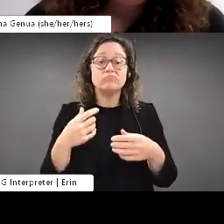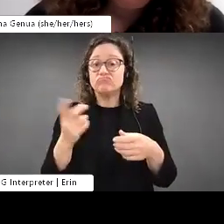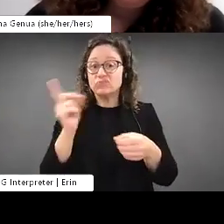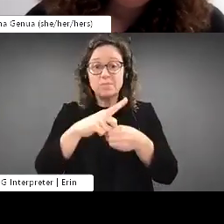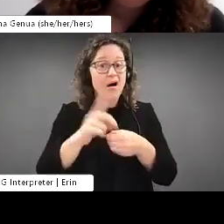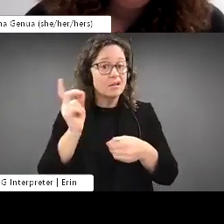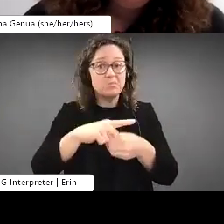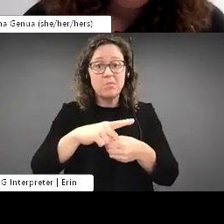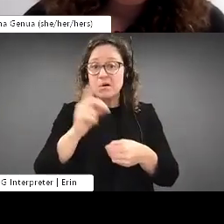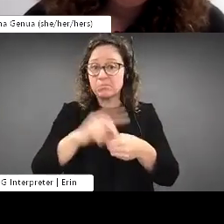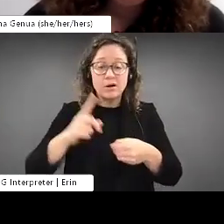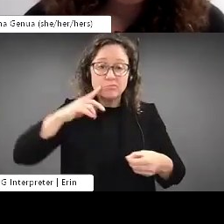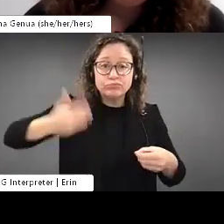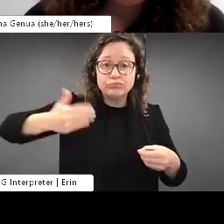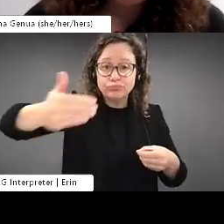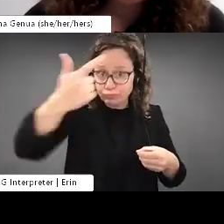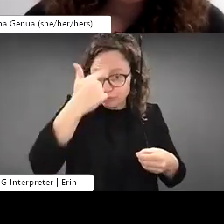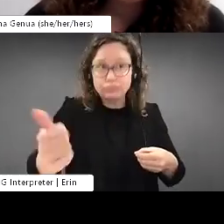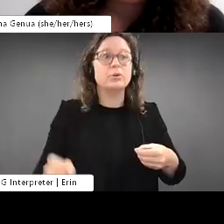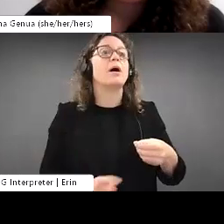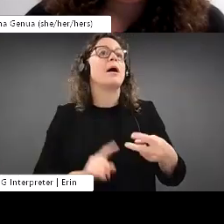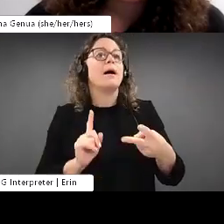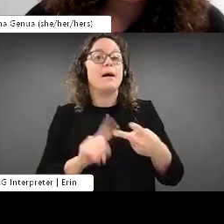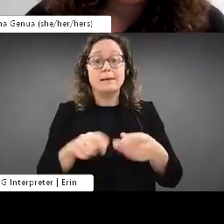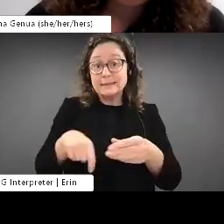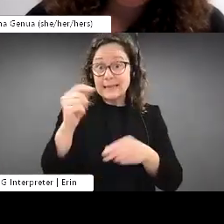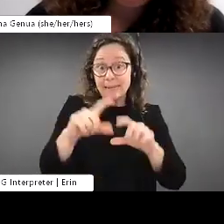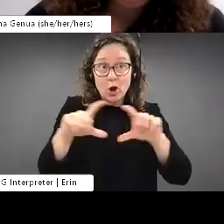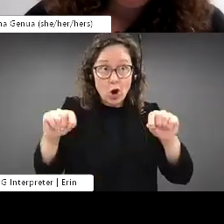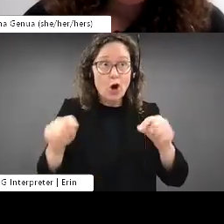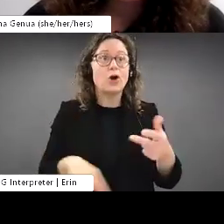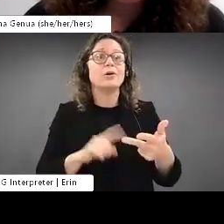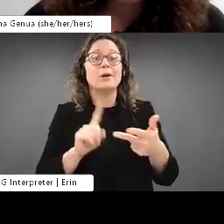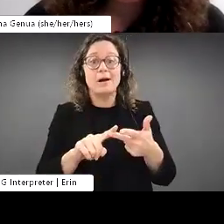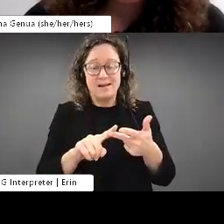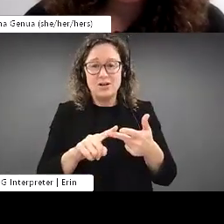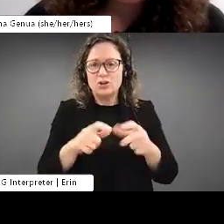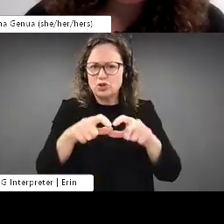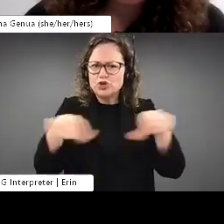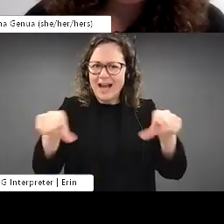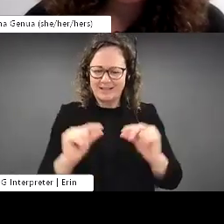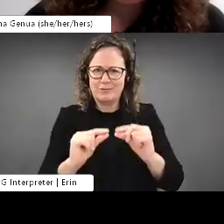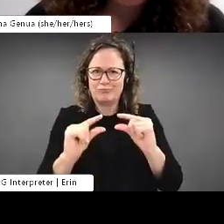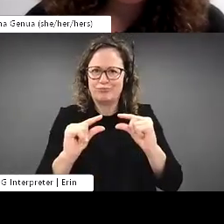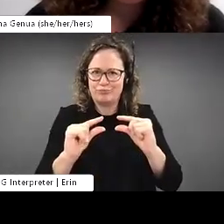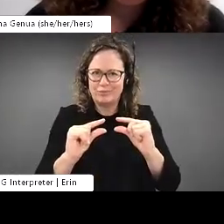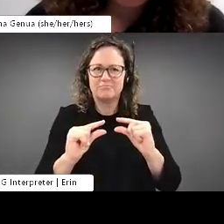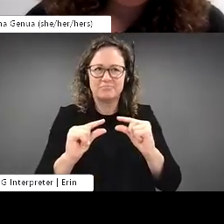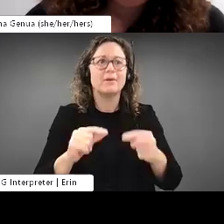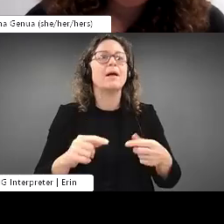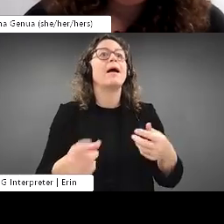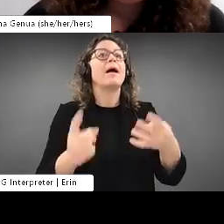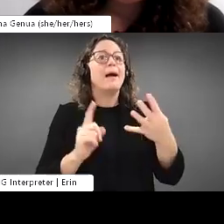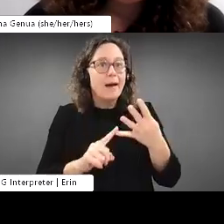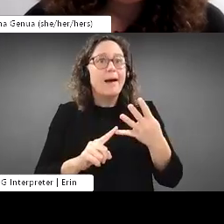book of checks, a statement or bank book that shows your transactions each month, a small number of free debit transactions per